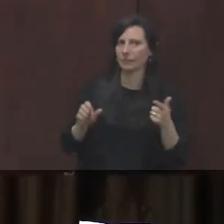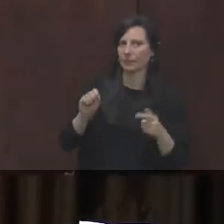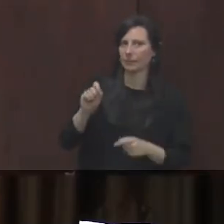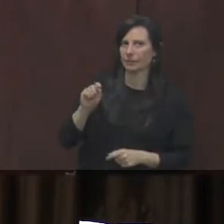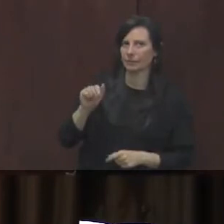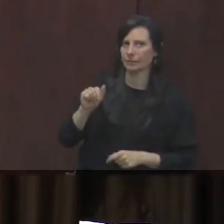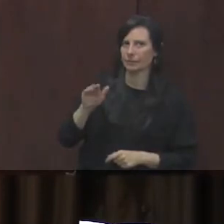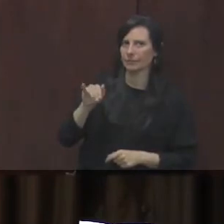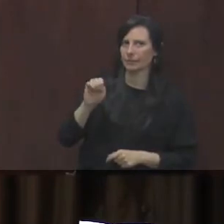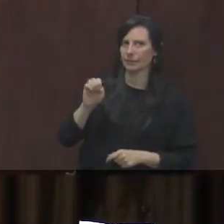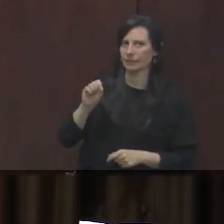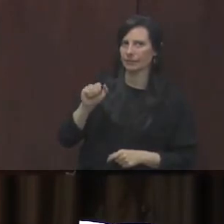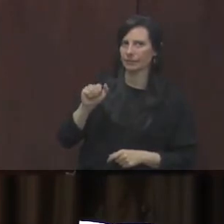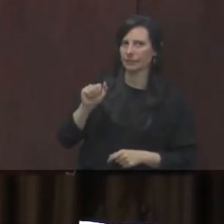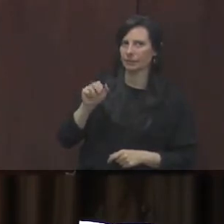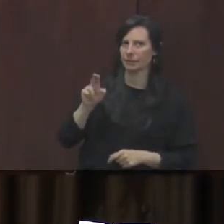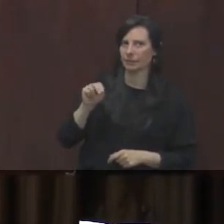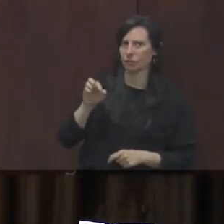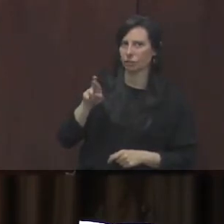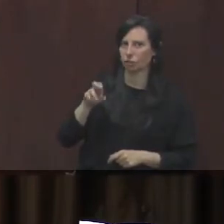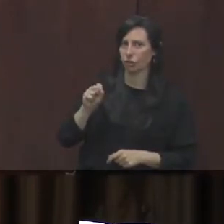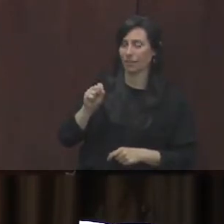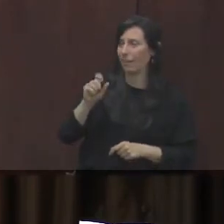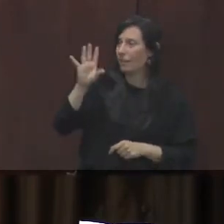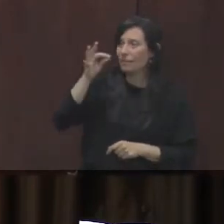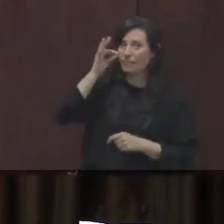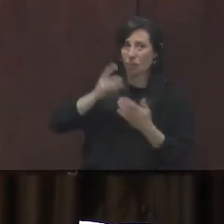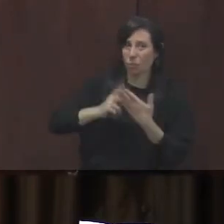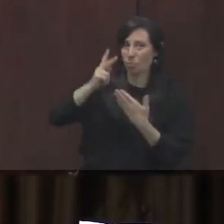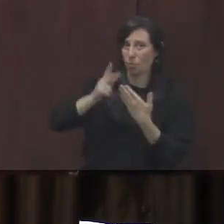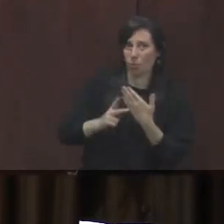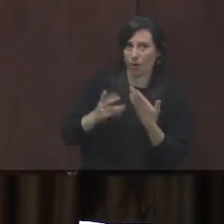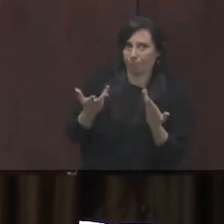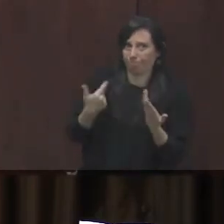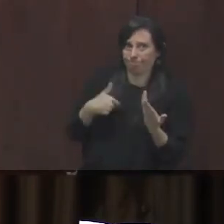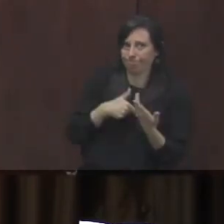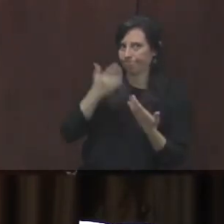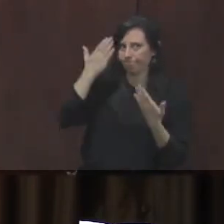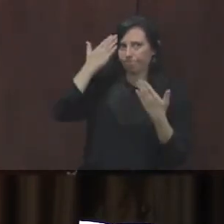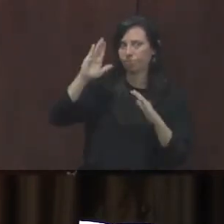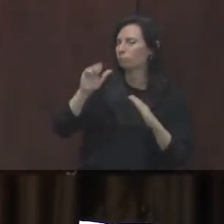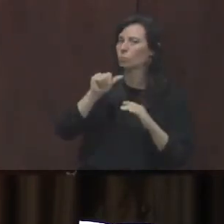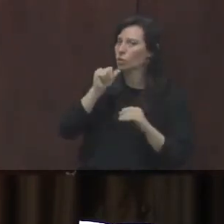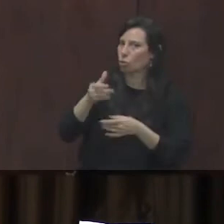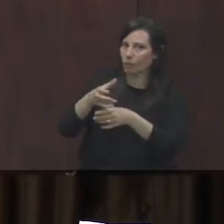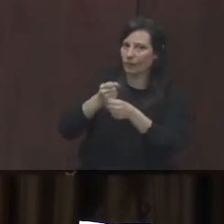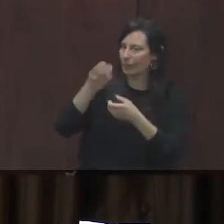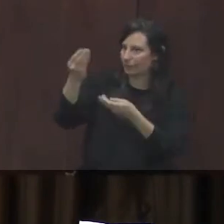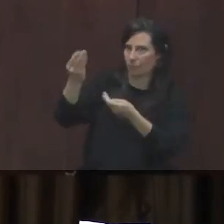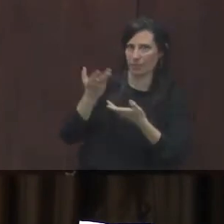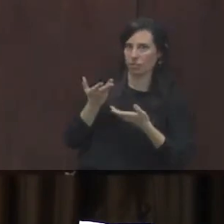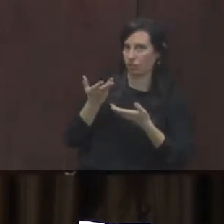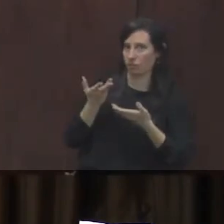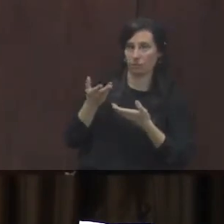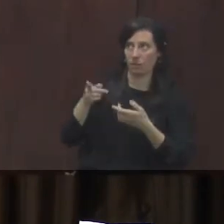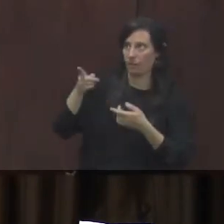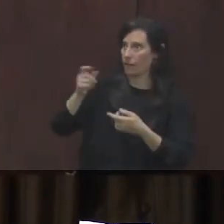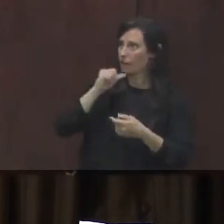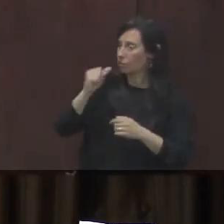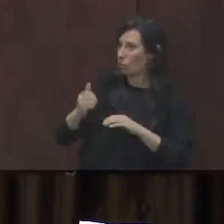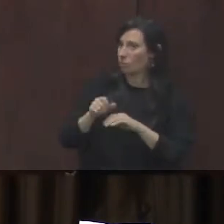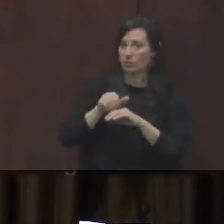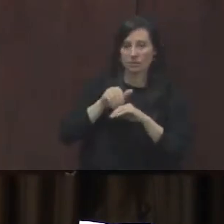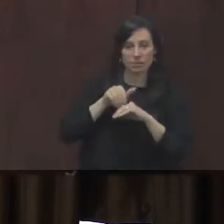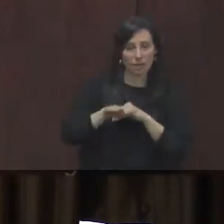formal report about that federal program. I'm happy to inquire more about it, but we do not receive any type